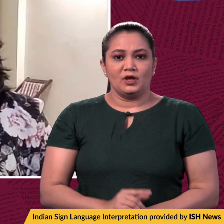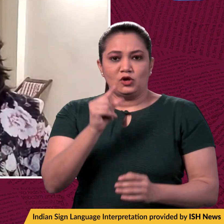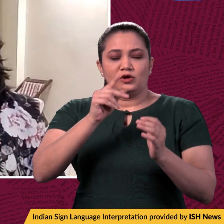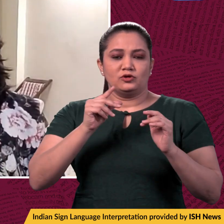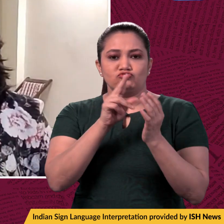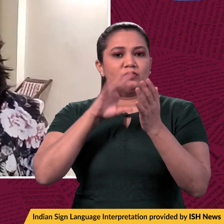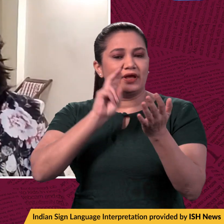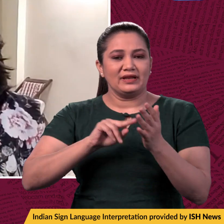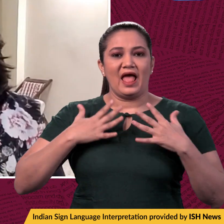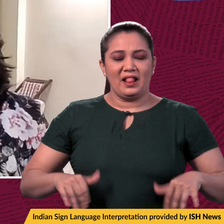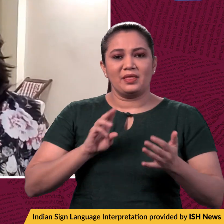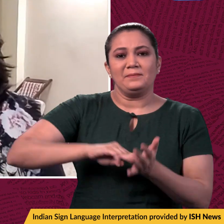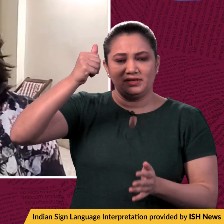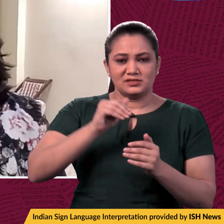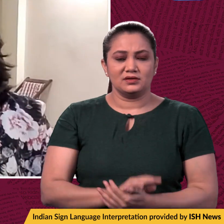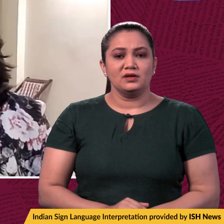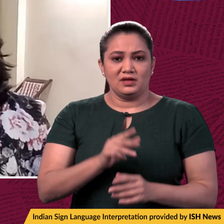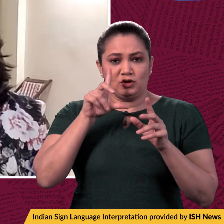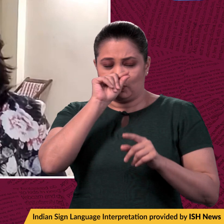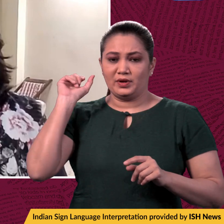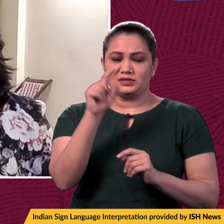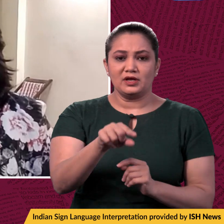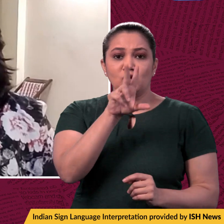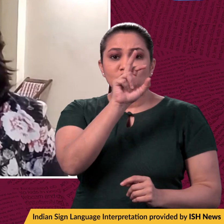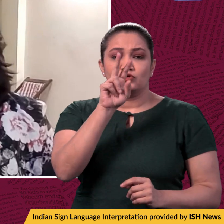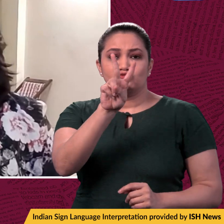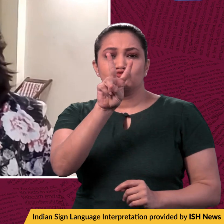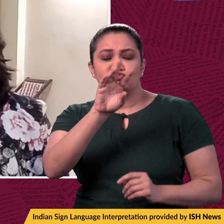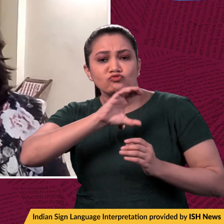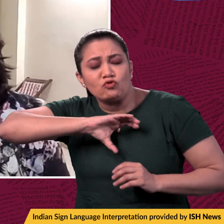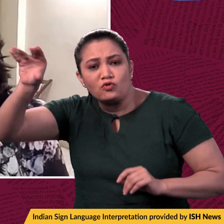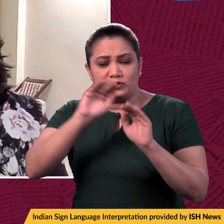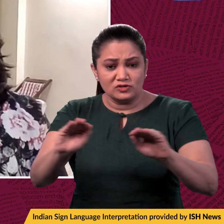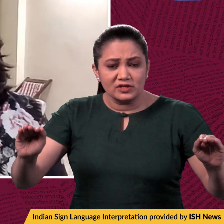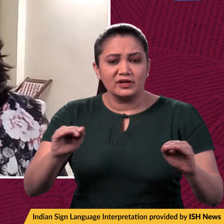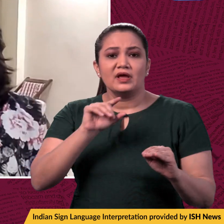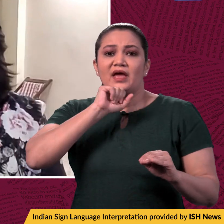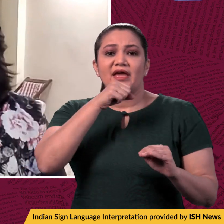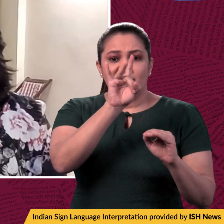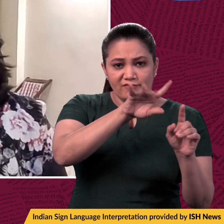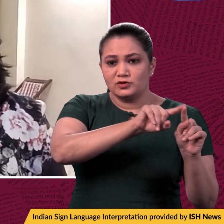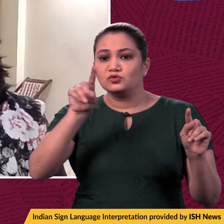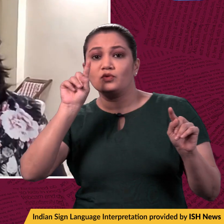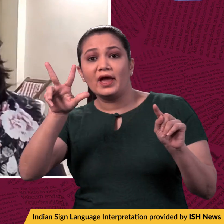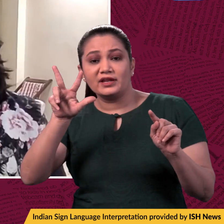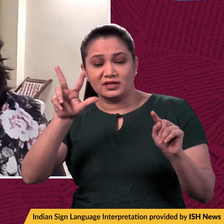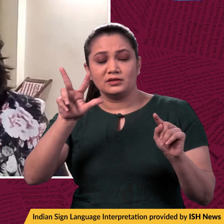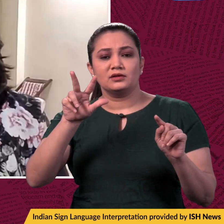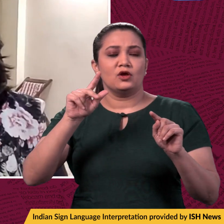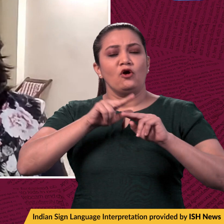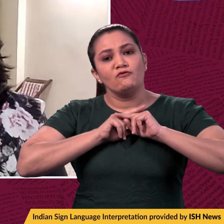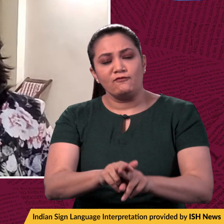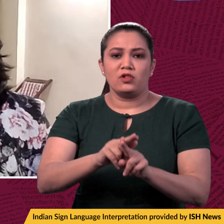Union Health Minister has tweeted that over 2 crore children in the age groups of 15 and